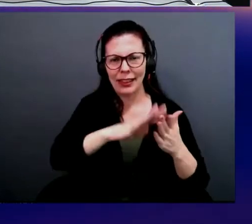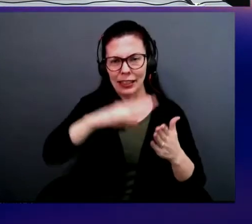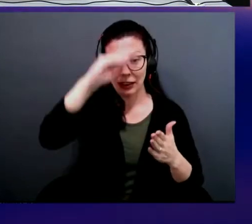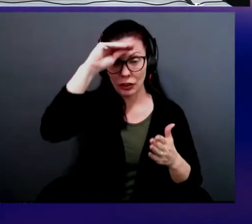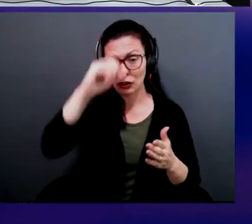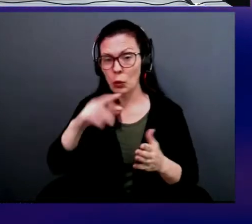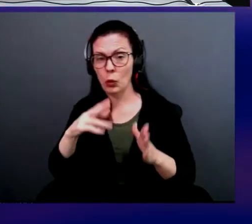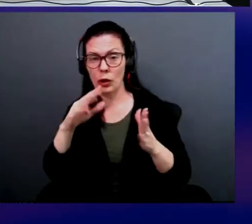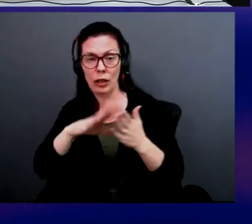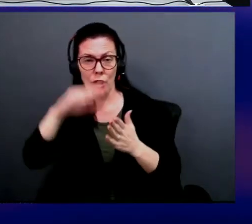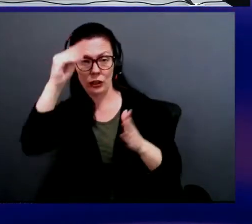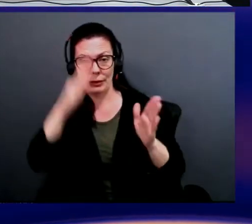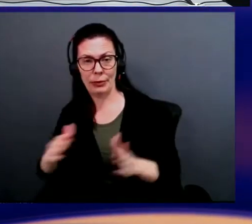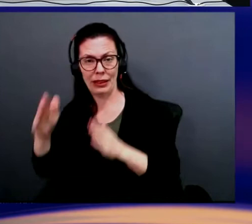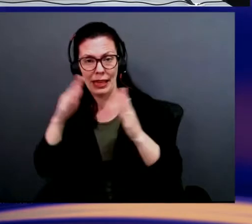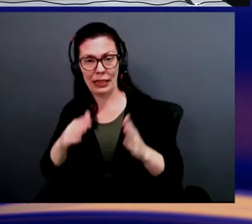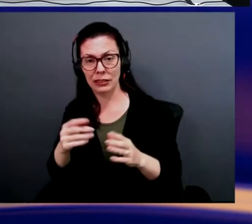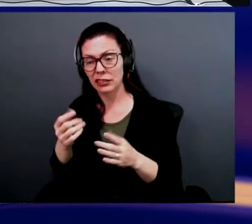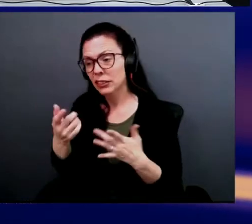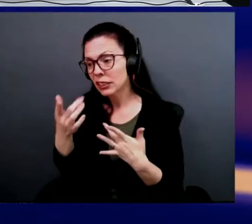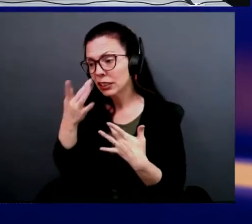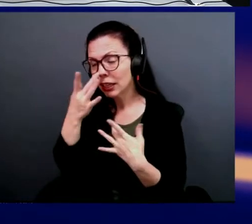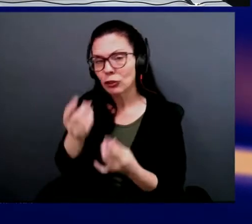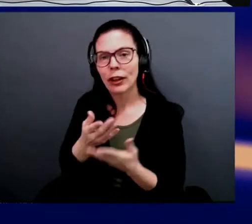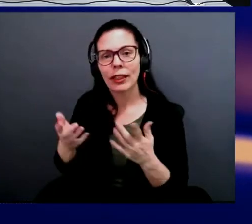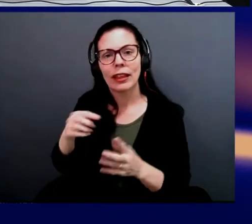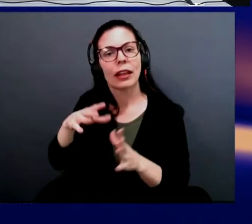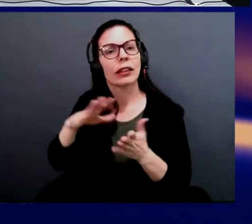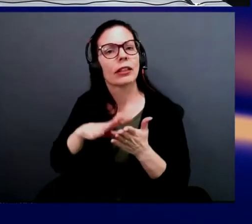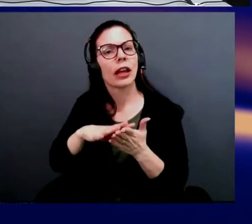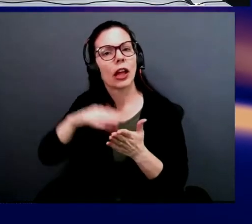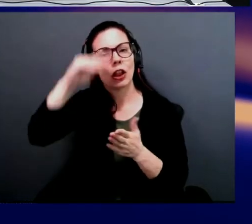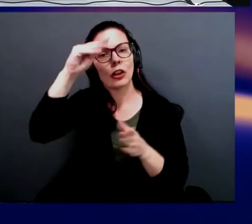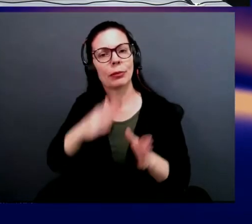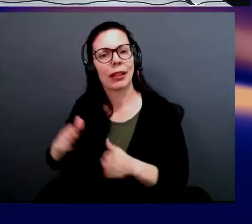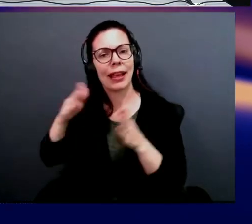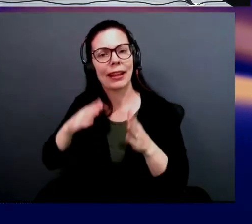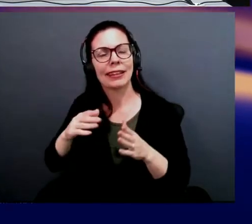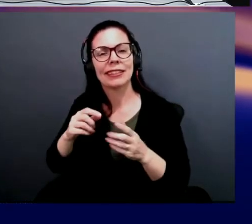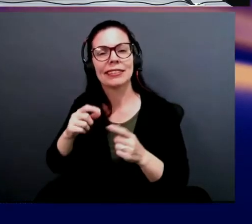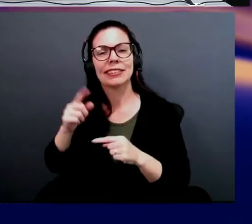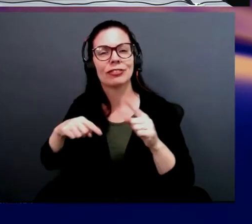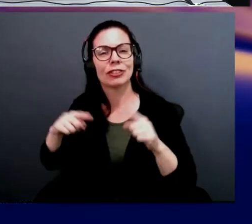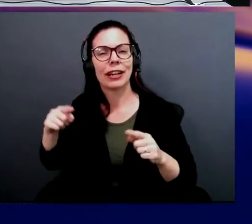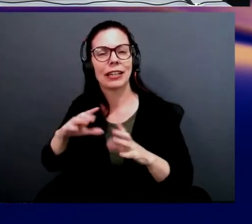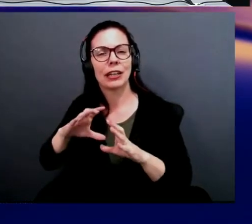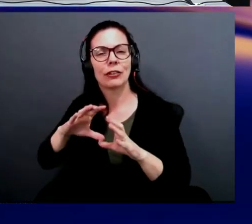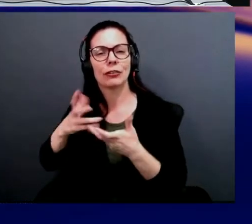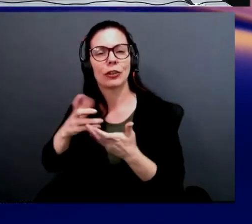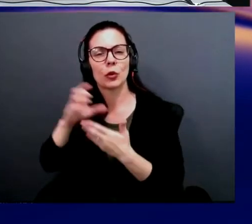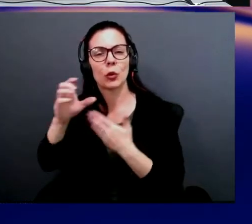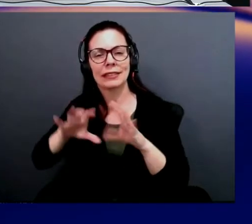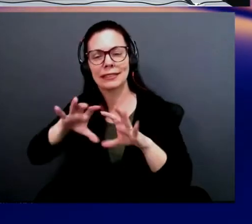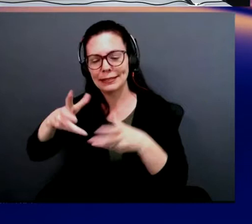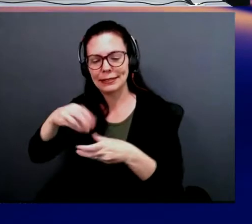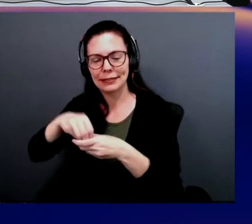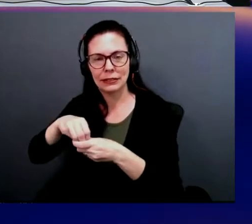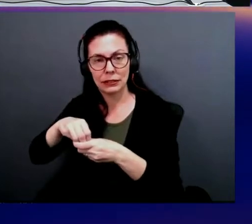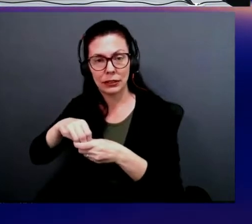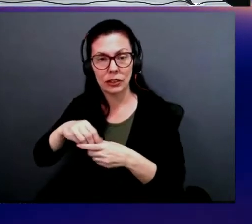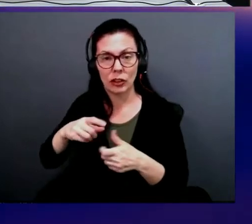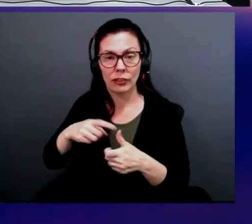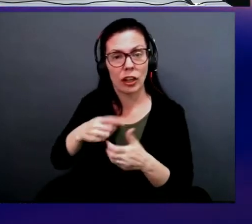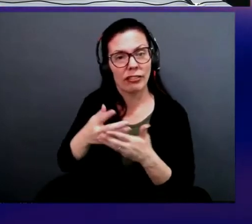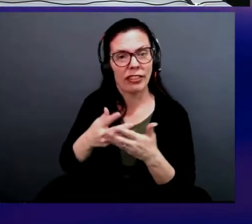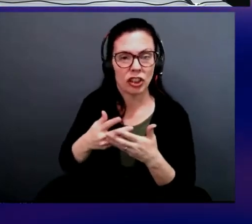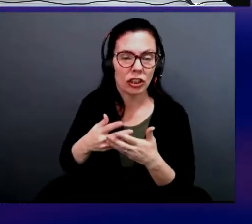are a collection of courses. So what we'll want to do is, first of all, you want to be able to filter through the courses. Now,